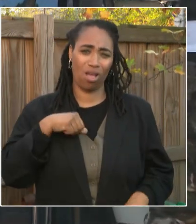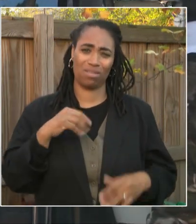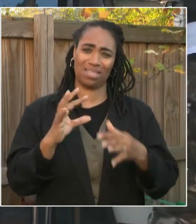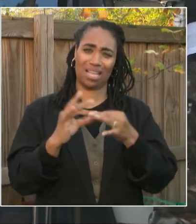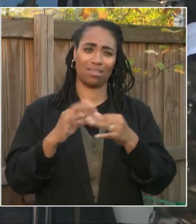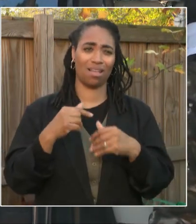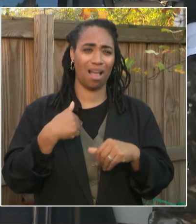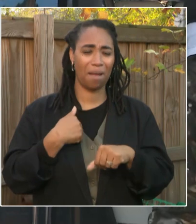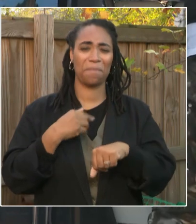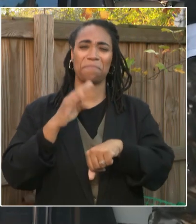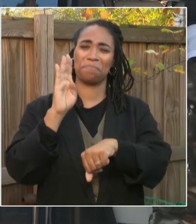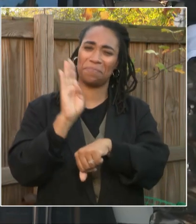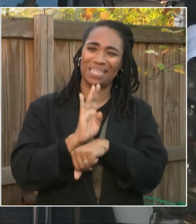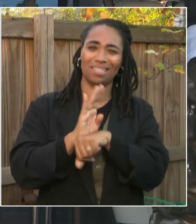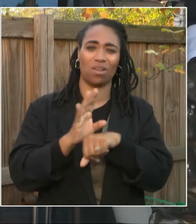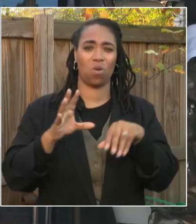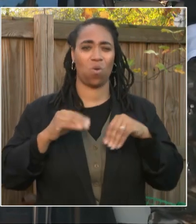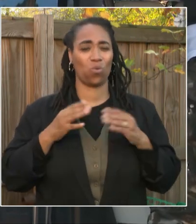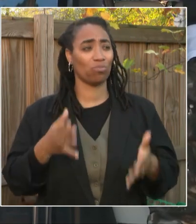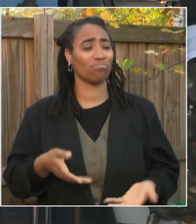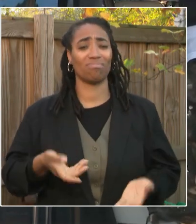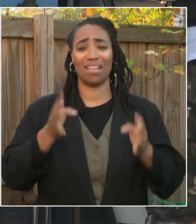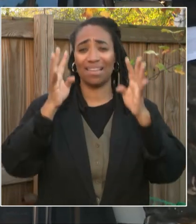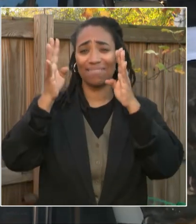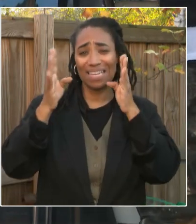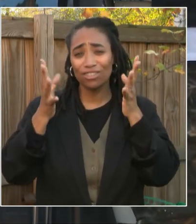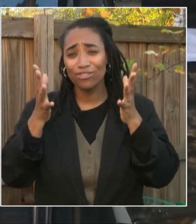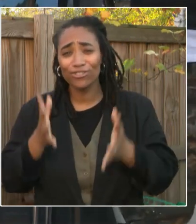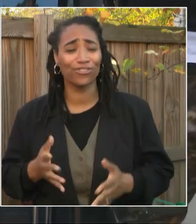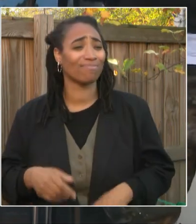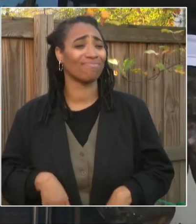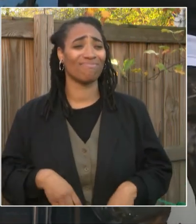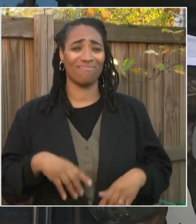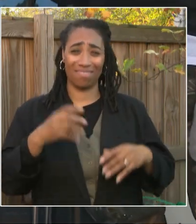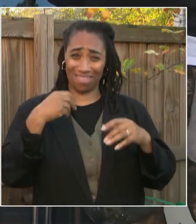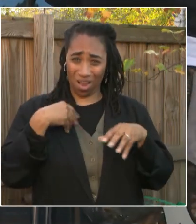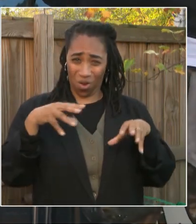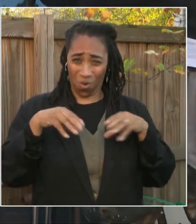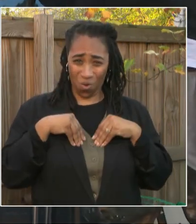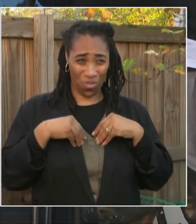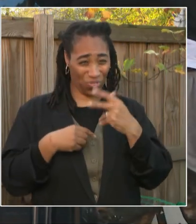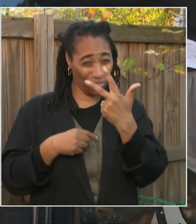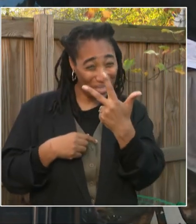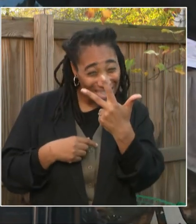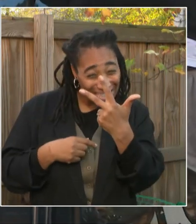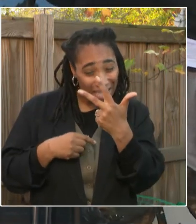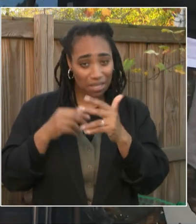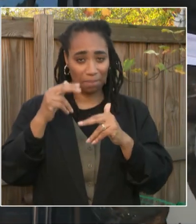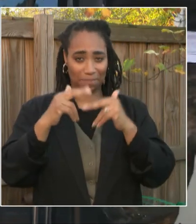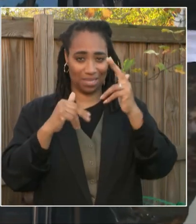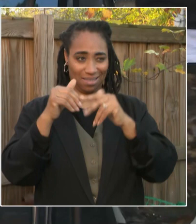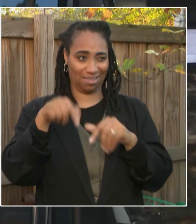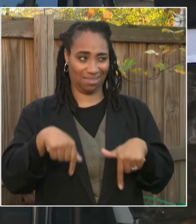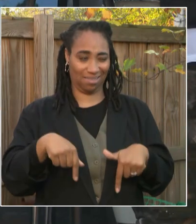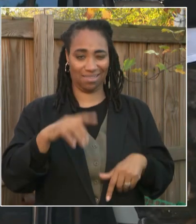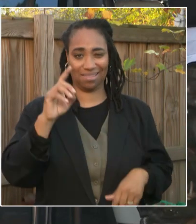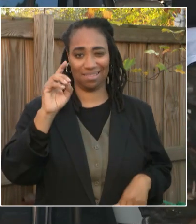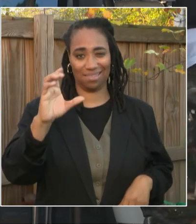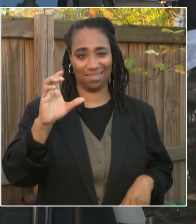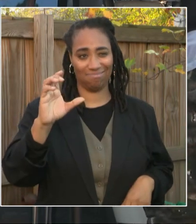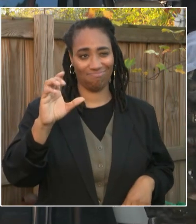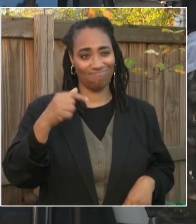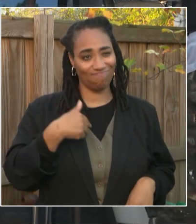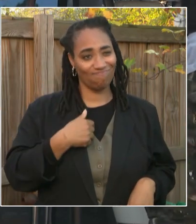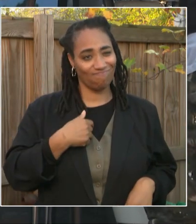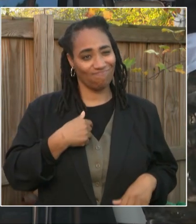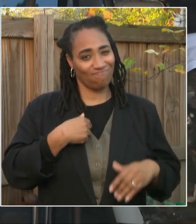owner, and the owner of 3 buildings right here in my hometown. But more than that, I am a testament to what's